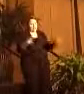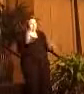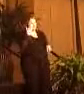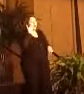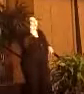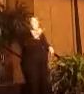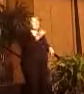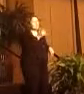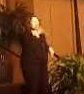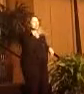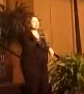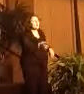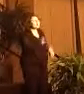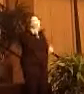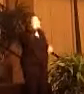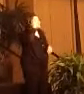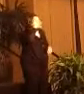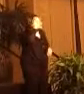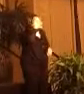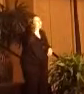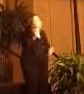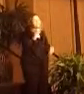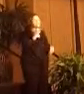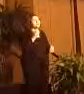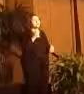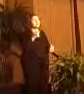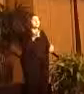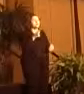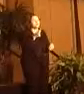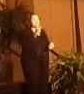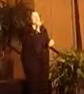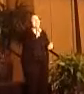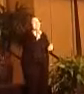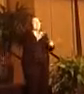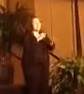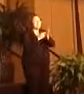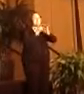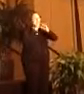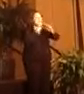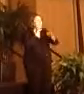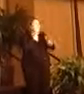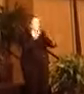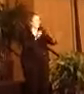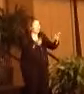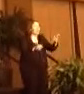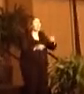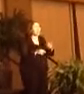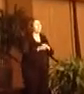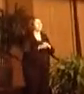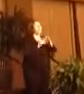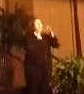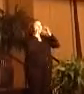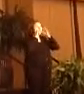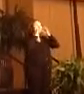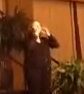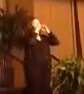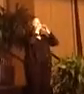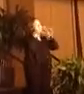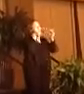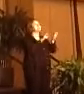and dementia, like, she's not even gonna like know what being gay is, and I had this like script in my mind of